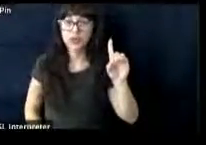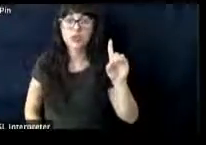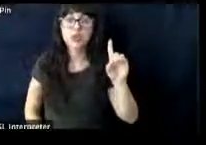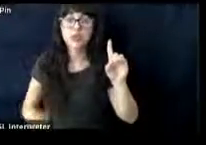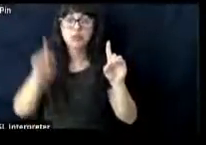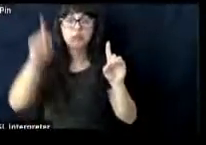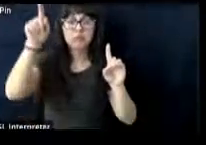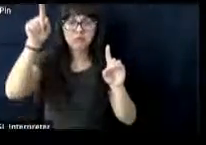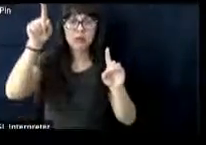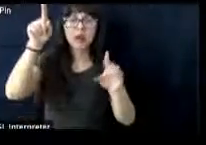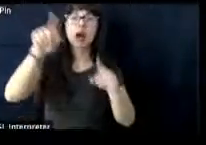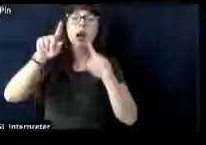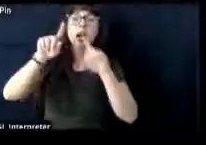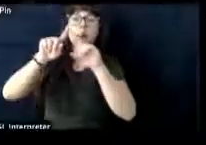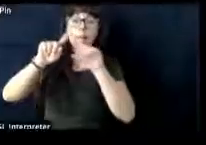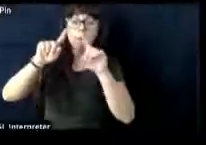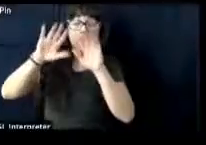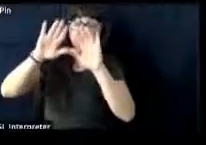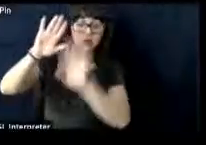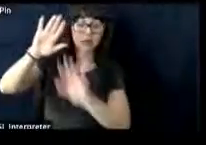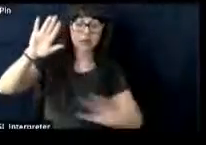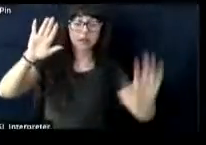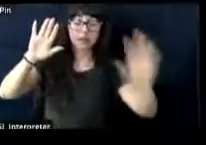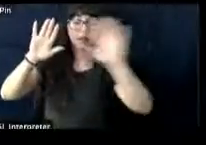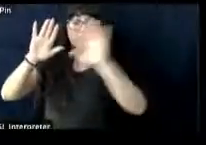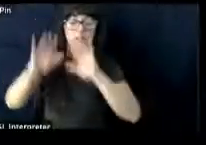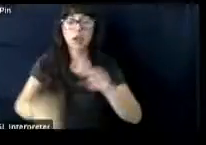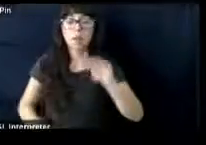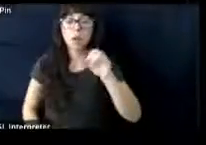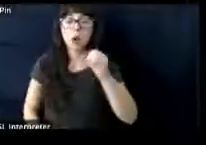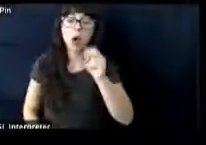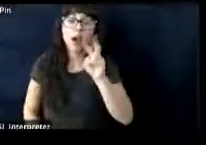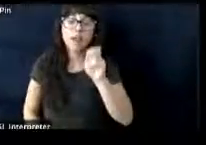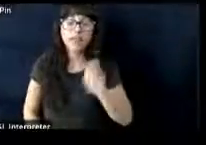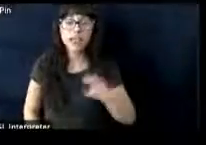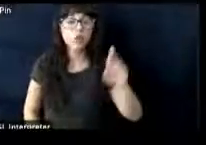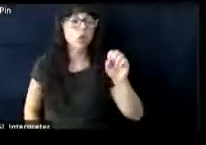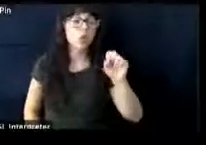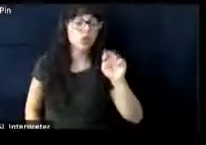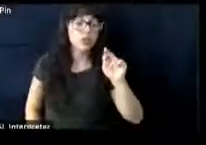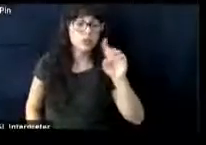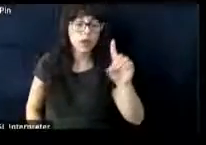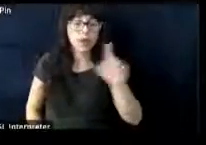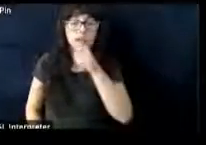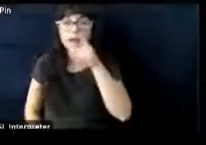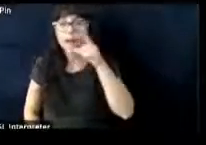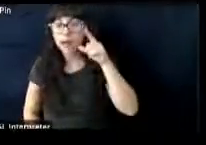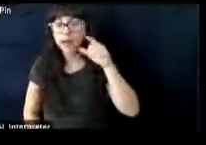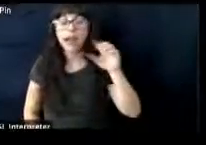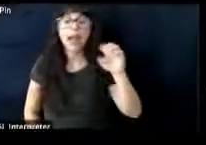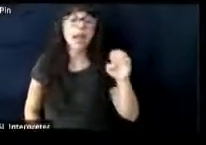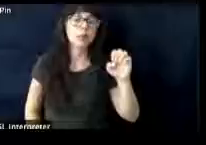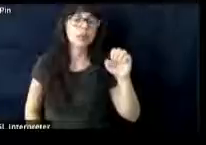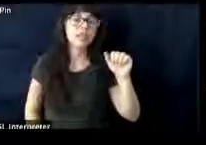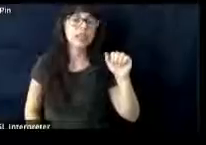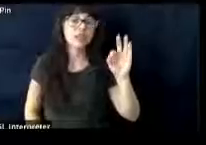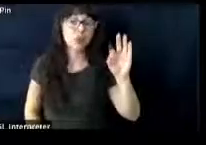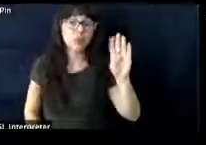and Mojave is part of the Antelope Valley, Lancaster, Edwards Air Force